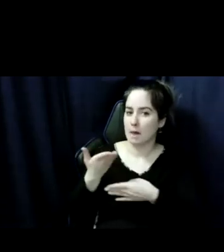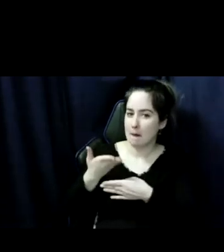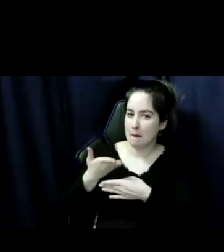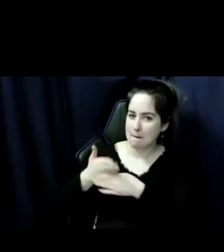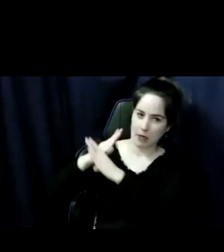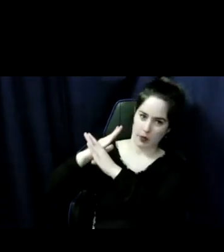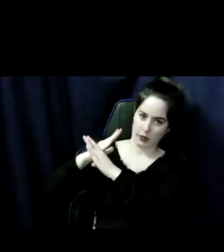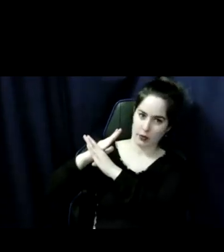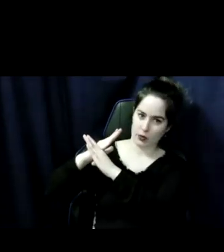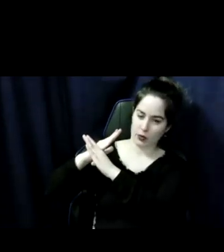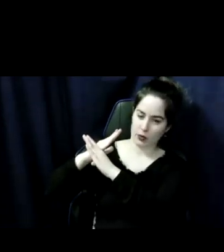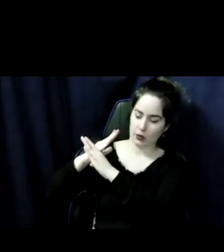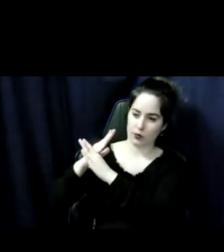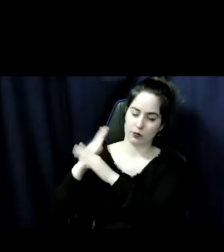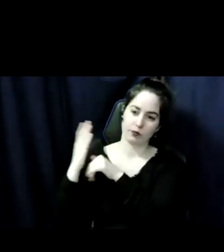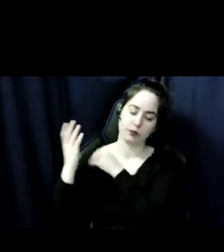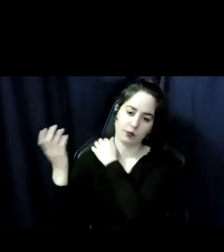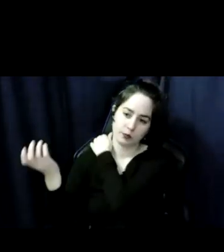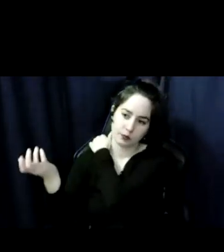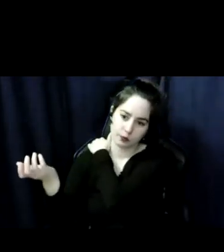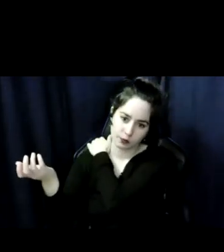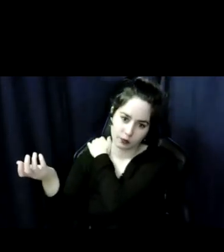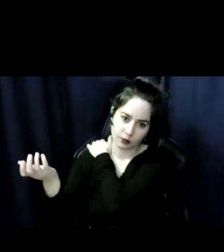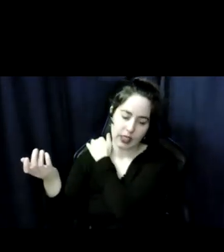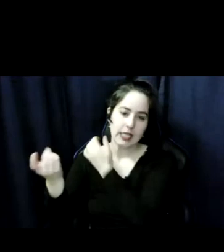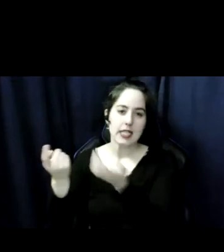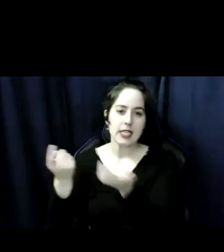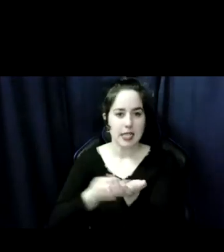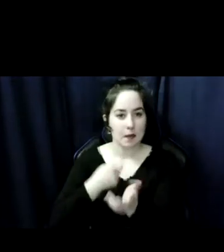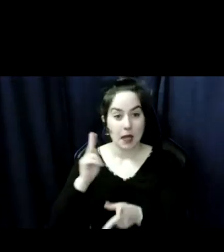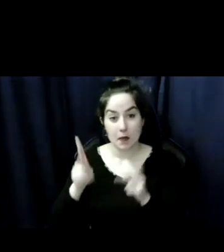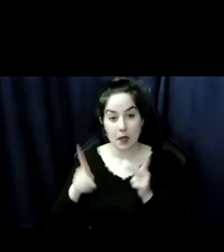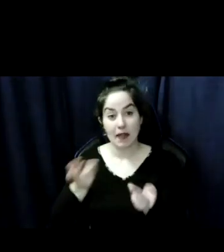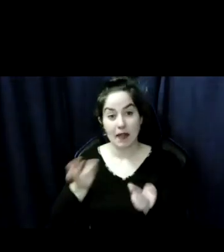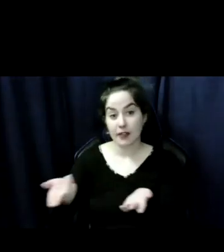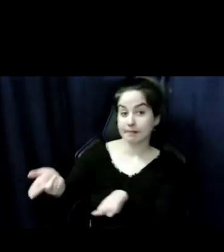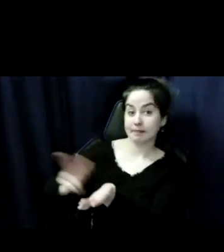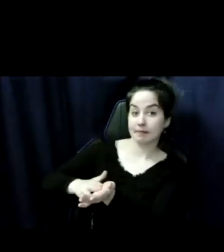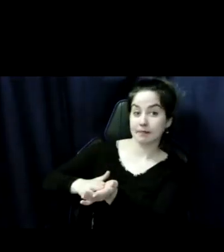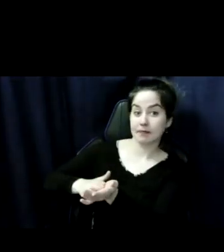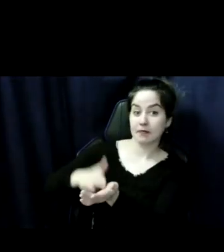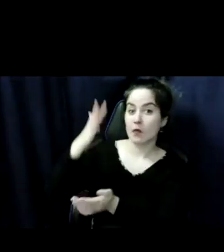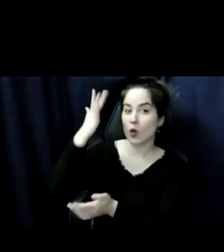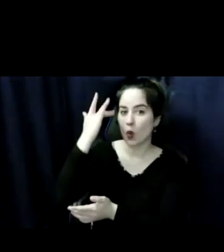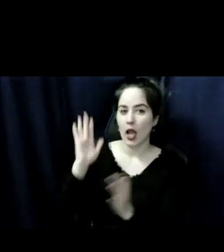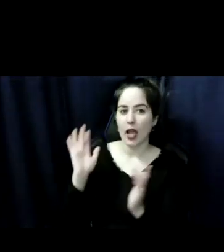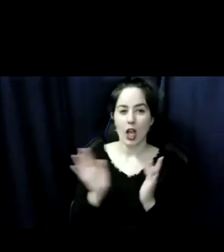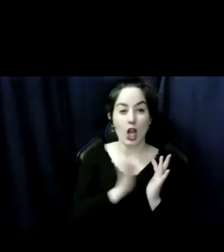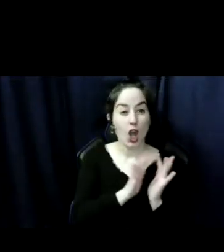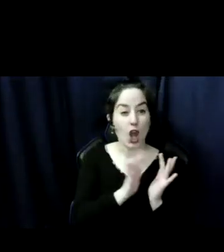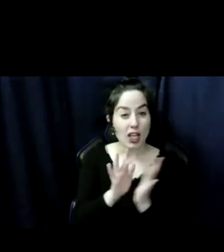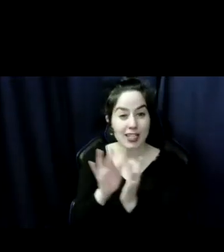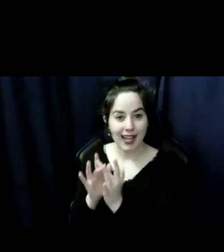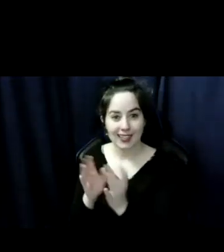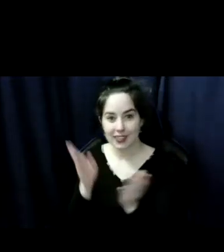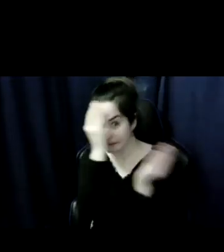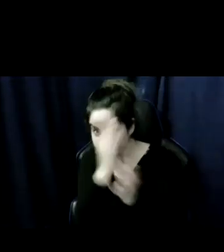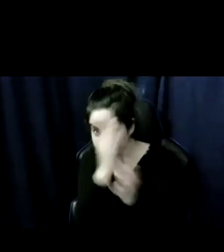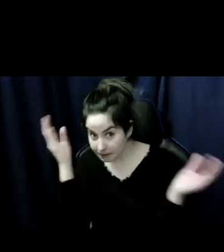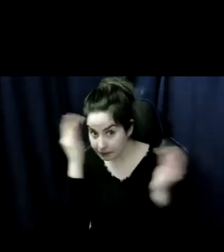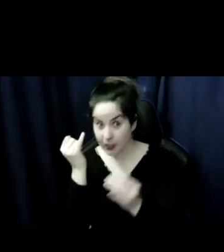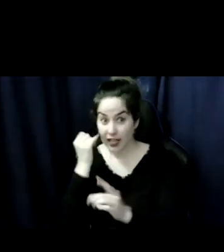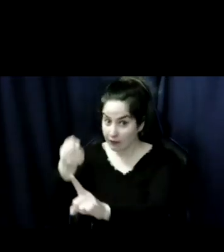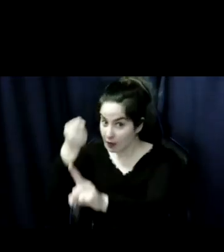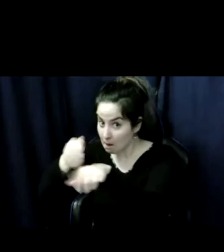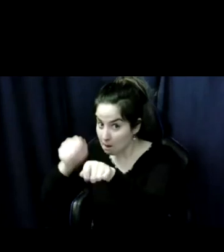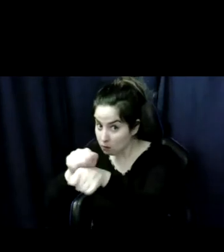Sometimes people have had to sign in so that there could be contact tracing. There's just been a lot of other elements now that have